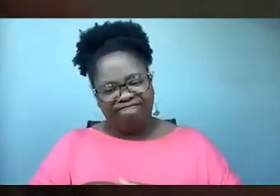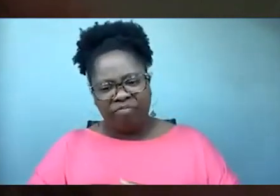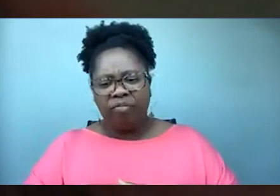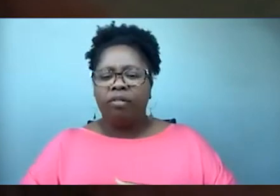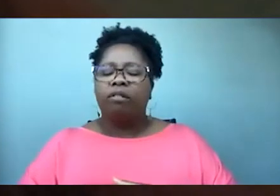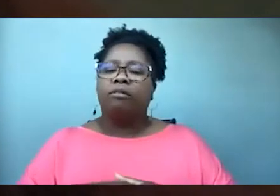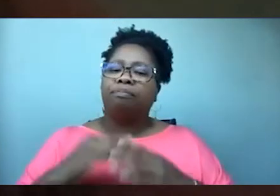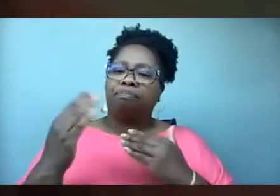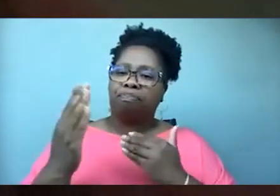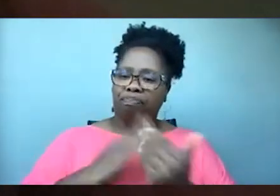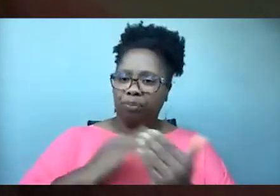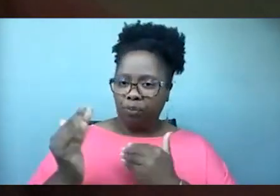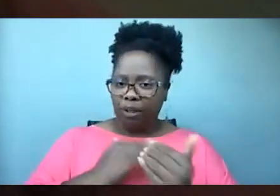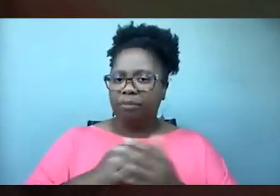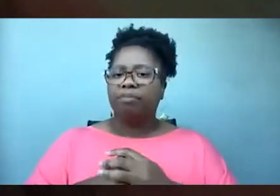footage